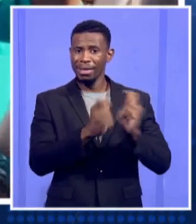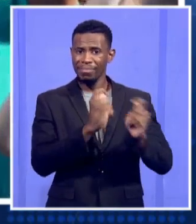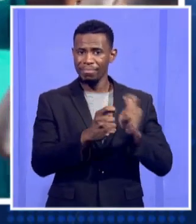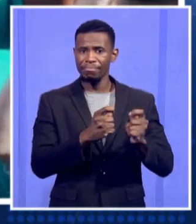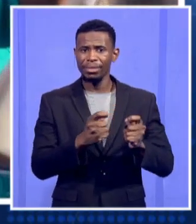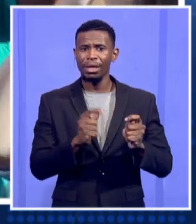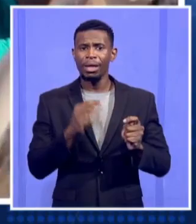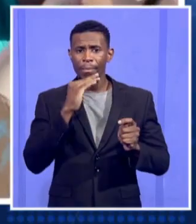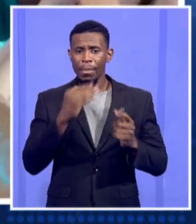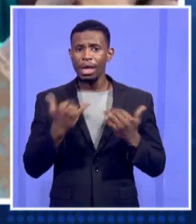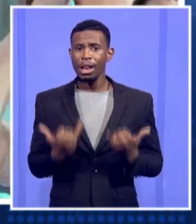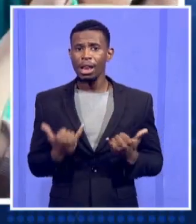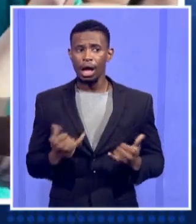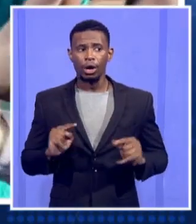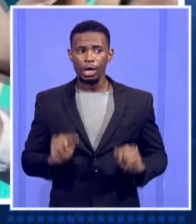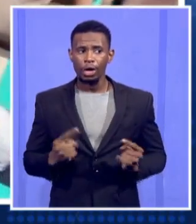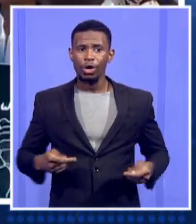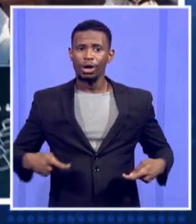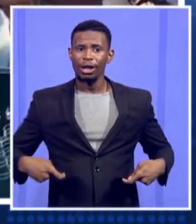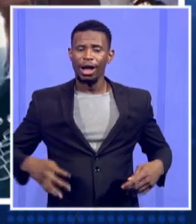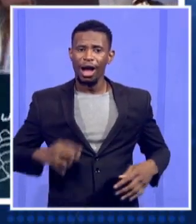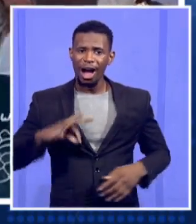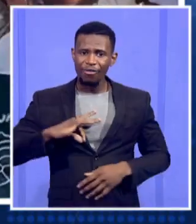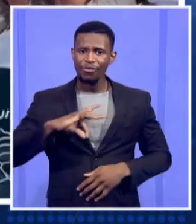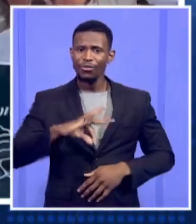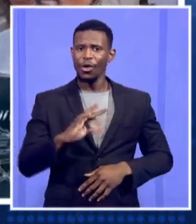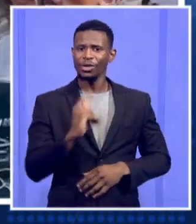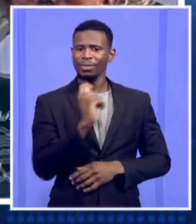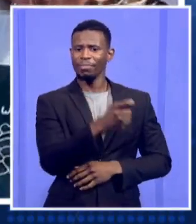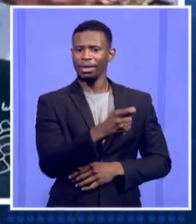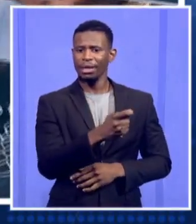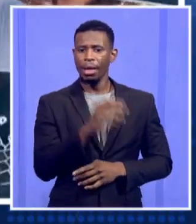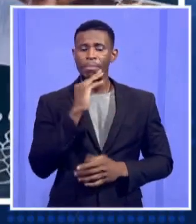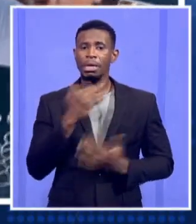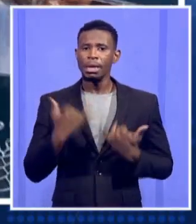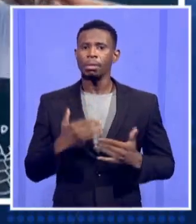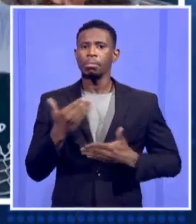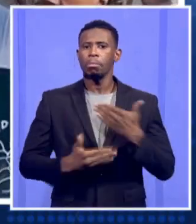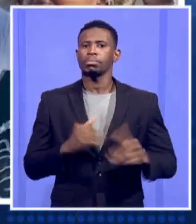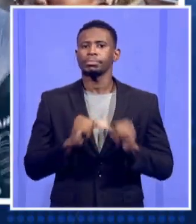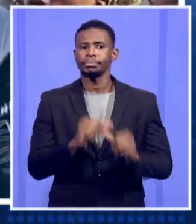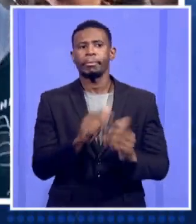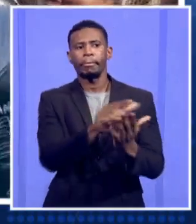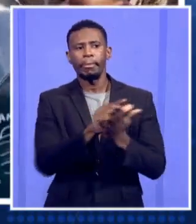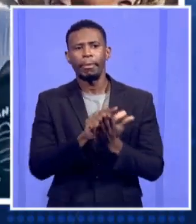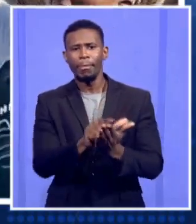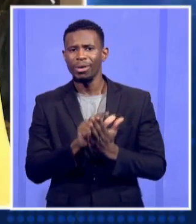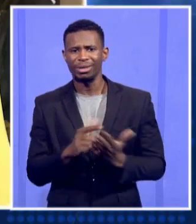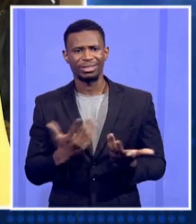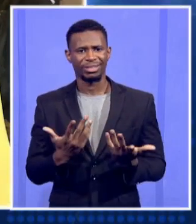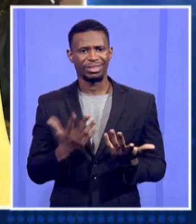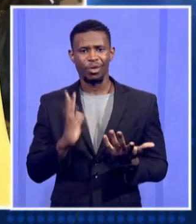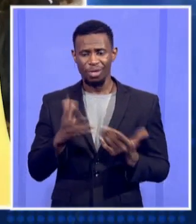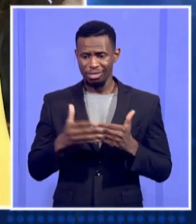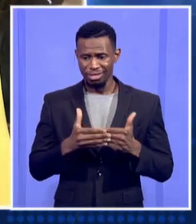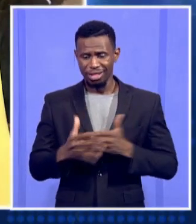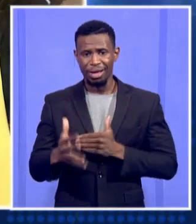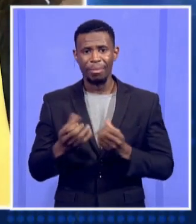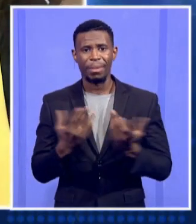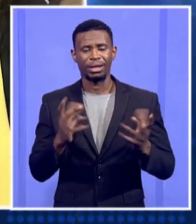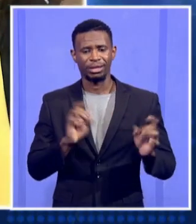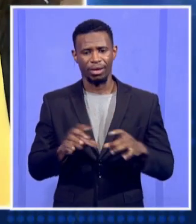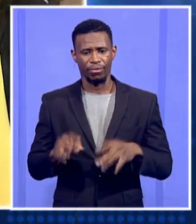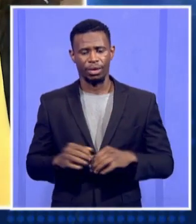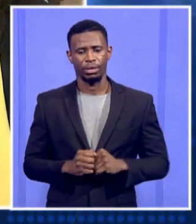borrow when you cannot pay, because generations to come will have a problem. There were some protests that